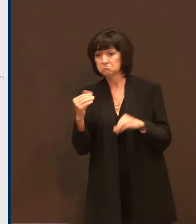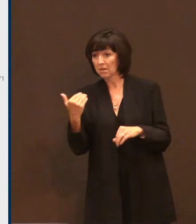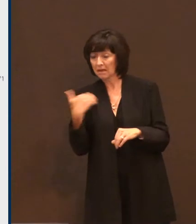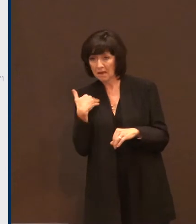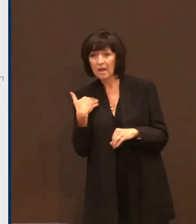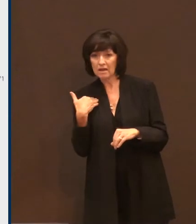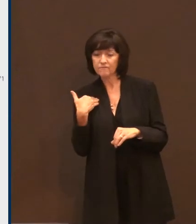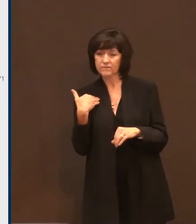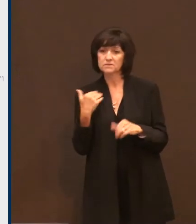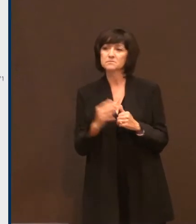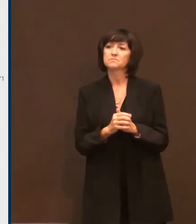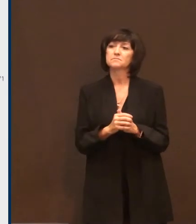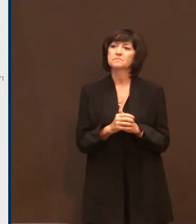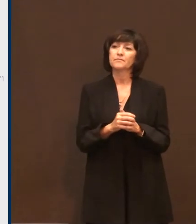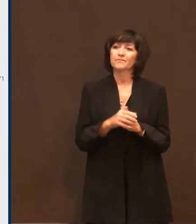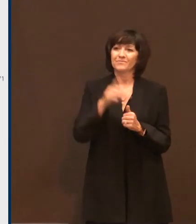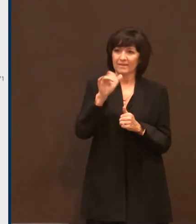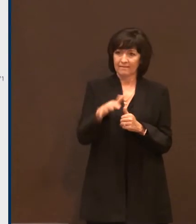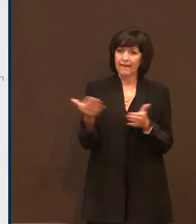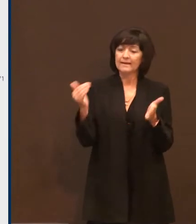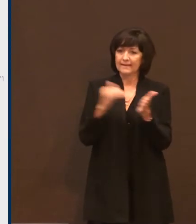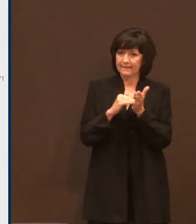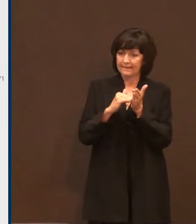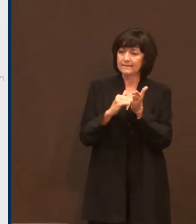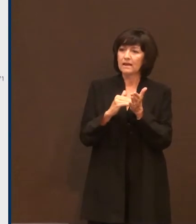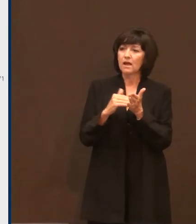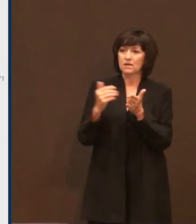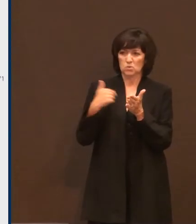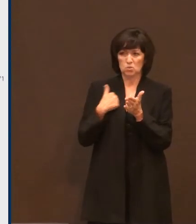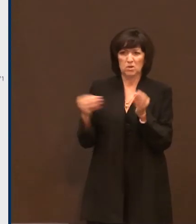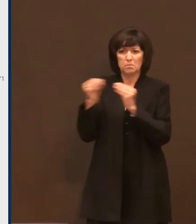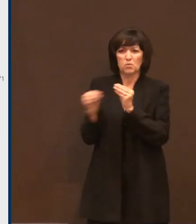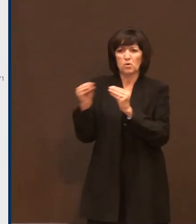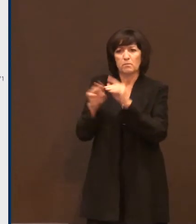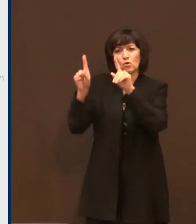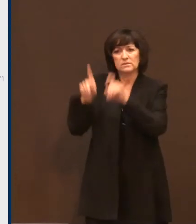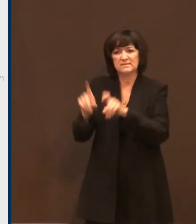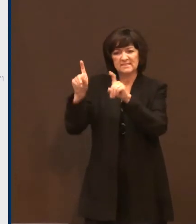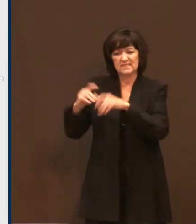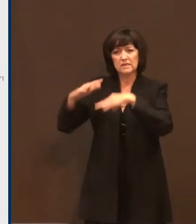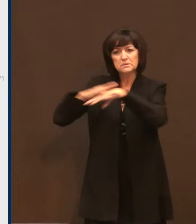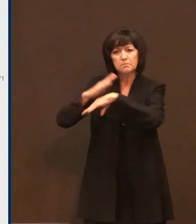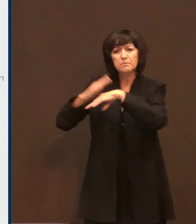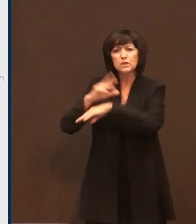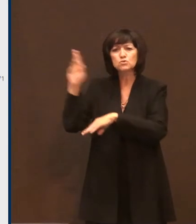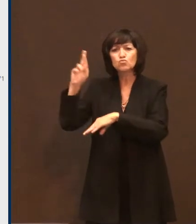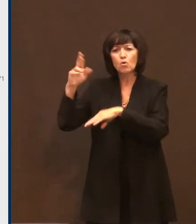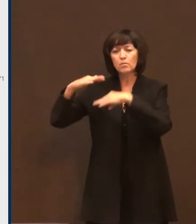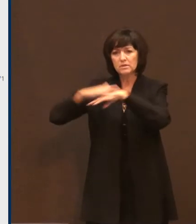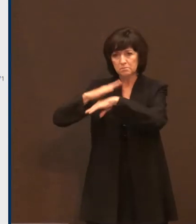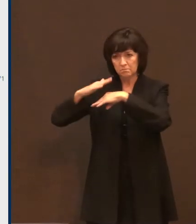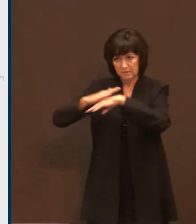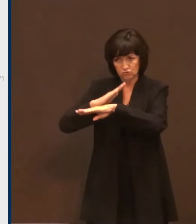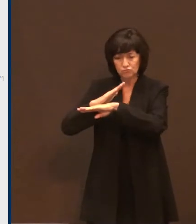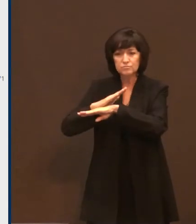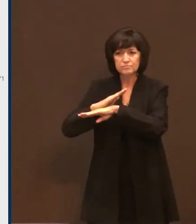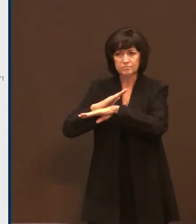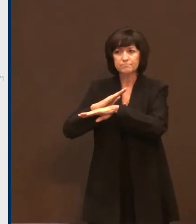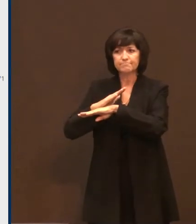we were down at the back in Rehoboth today. Again, still getting a good turnout there. We saw a little